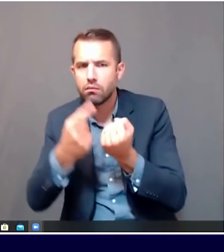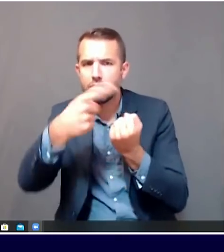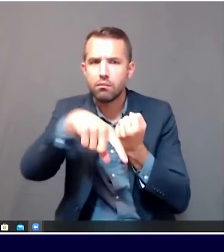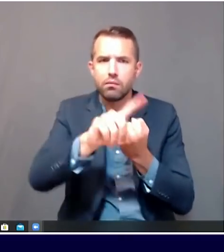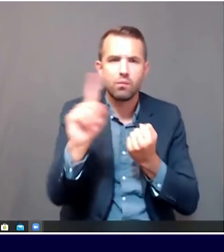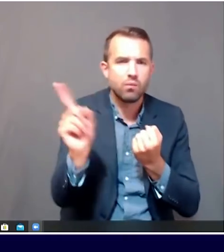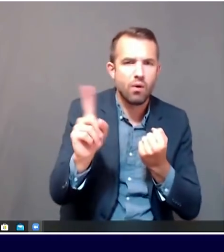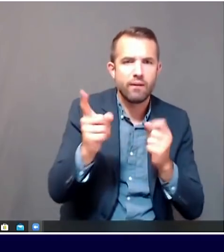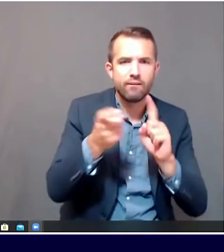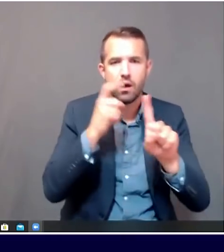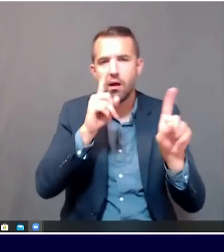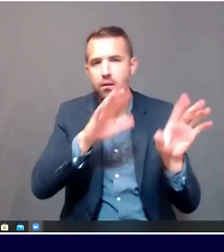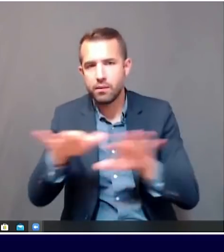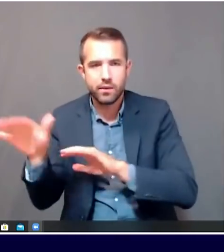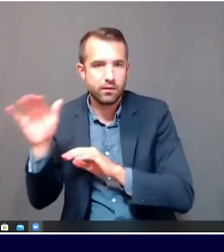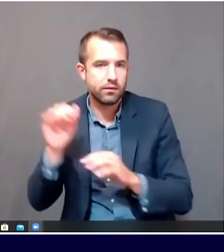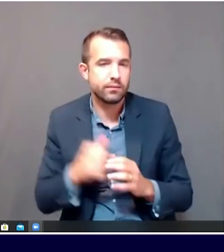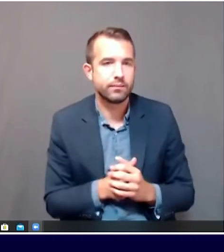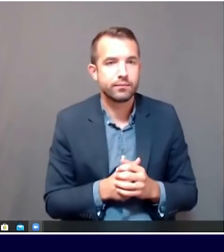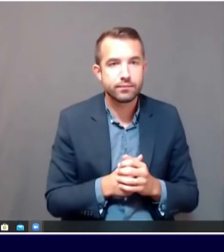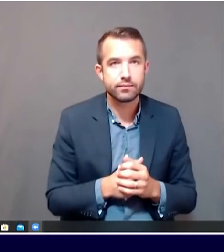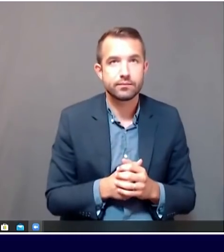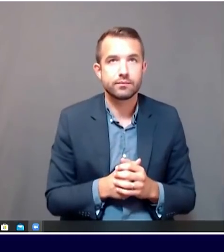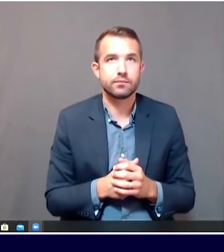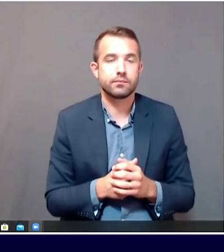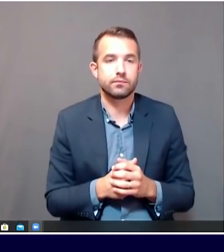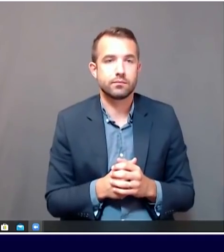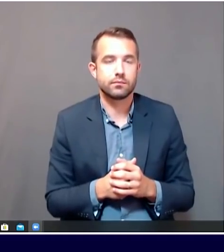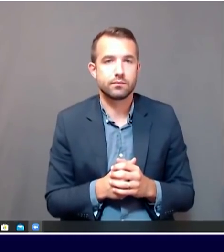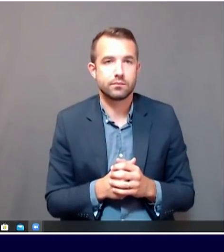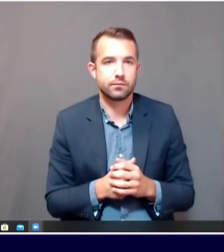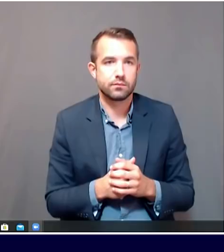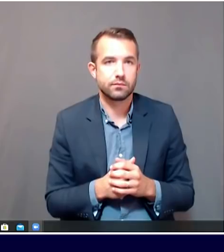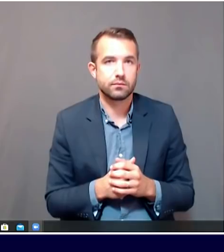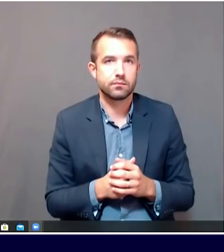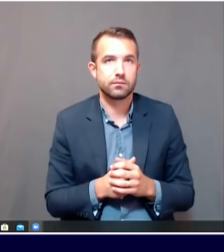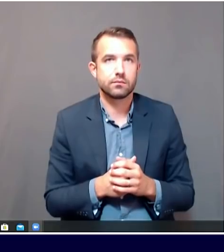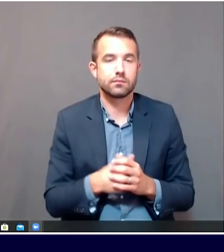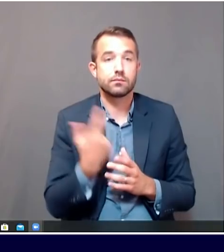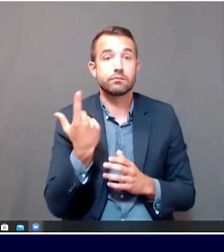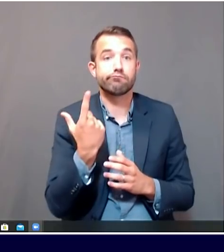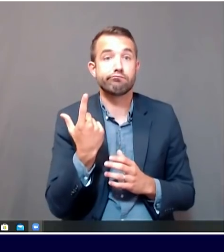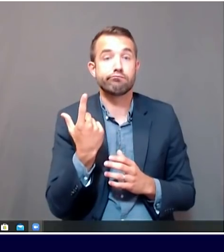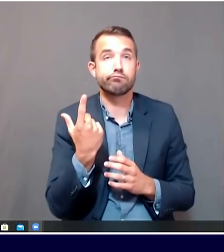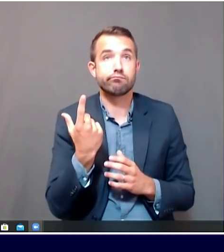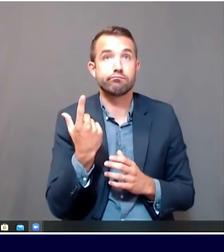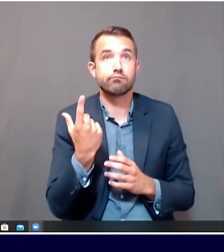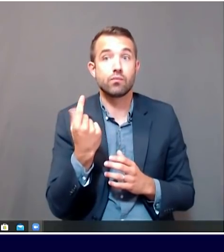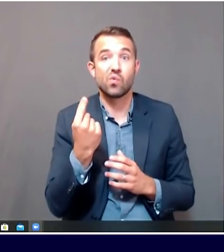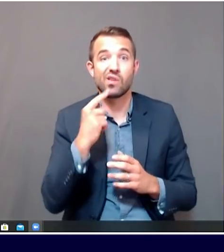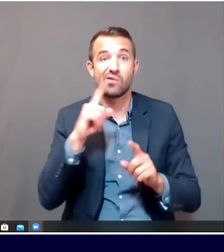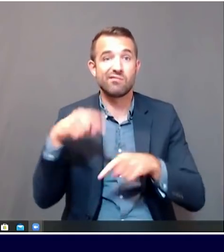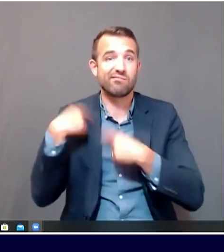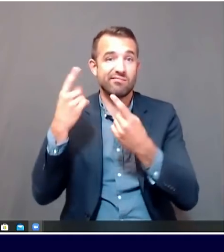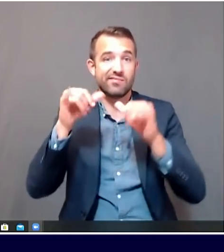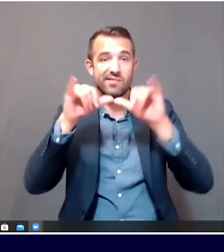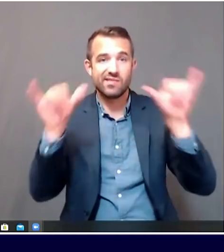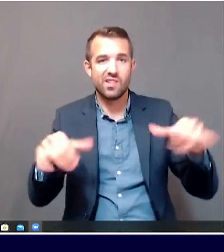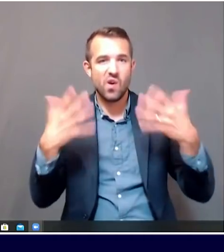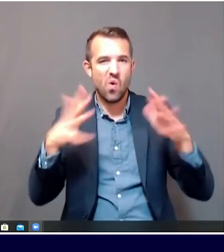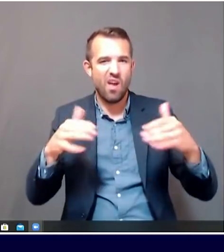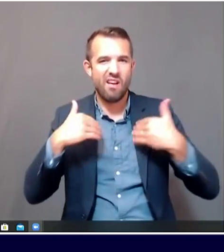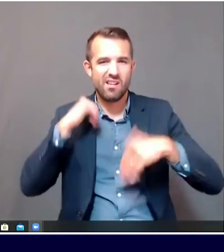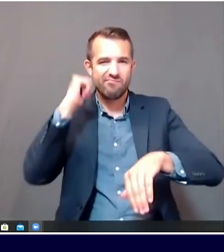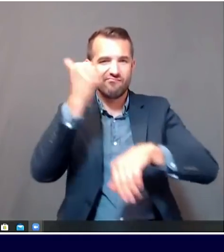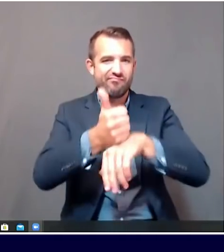Sure. So, Emily, what we've undertaken is a system under which individuals who either have